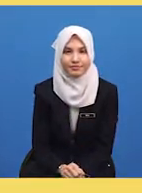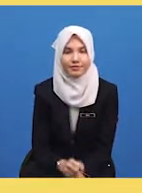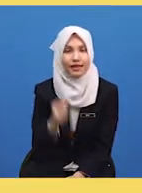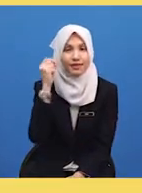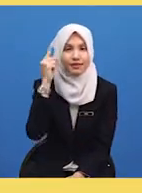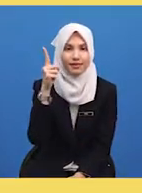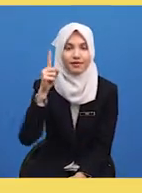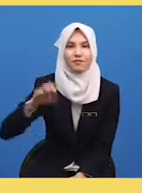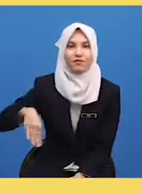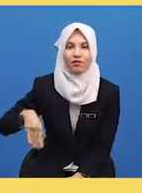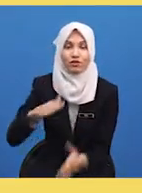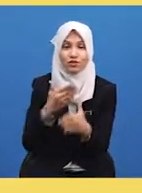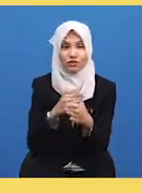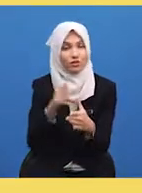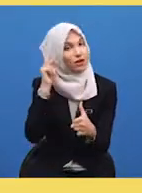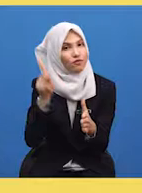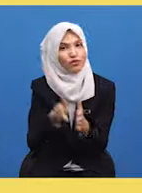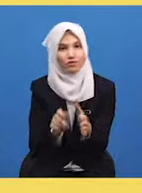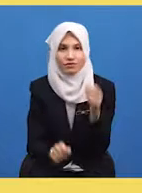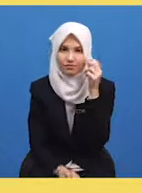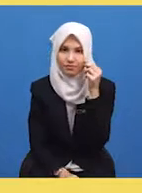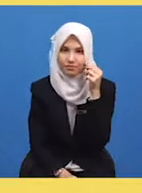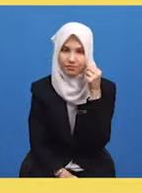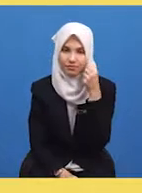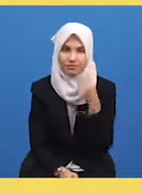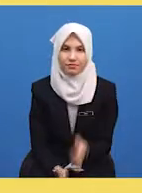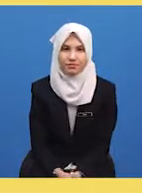Think before you share photos.